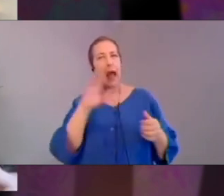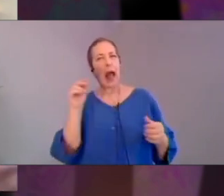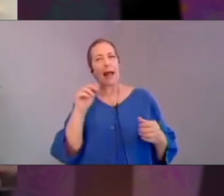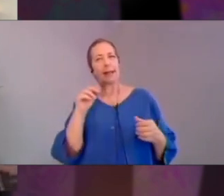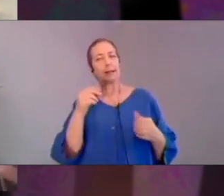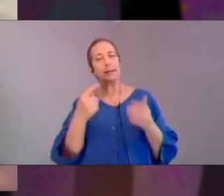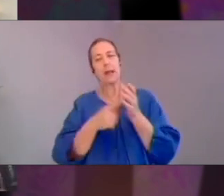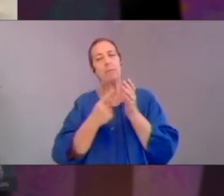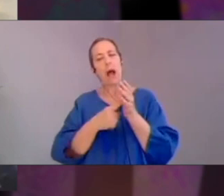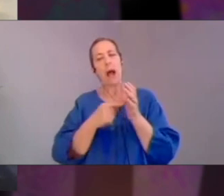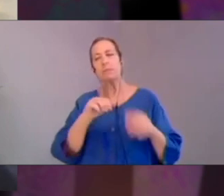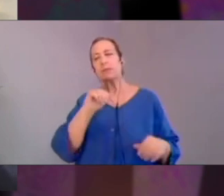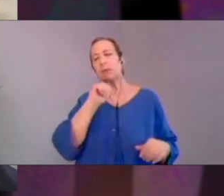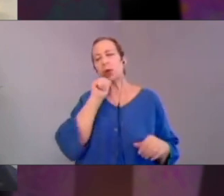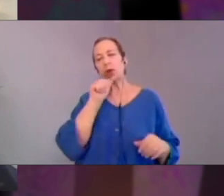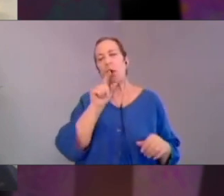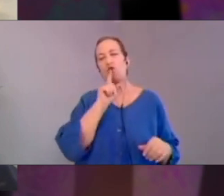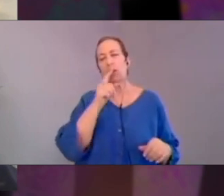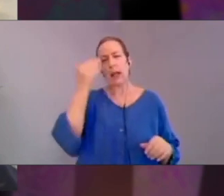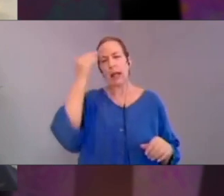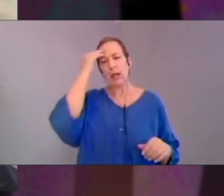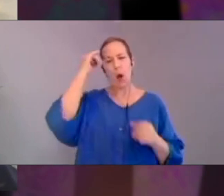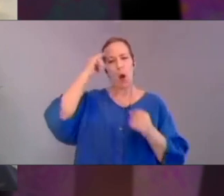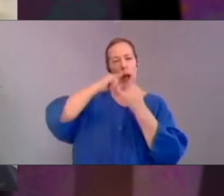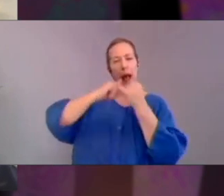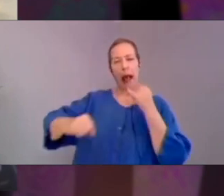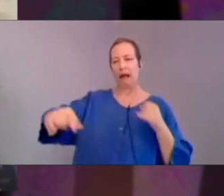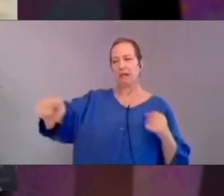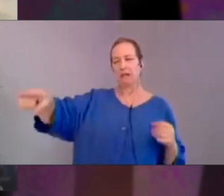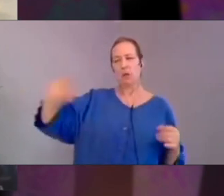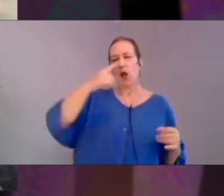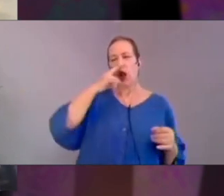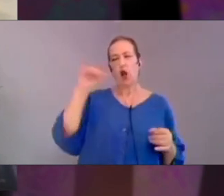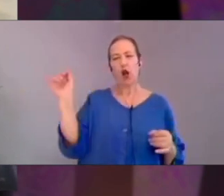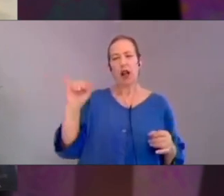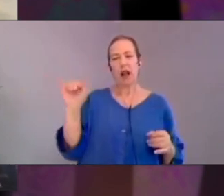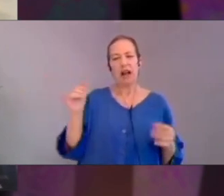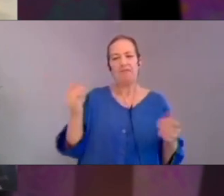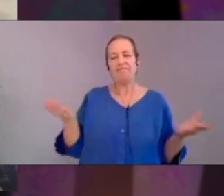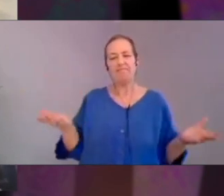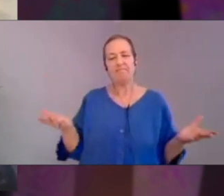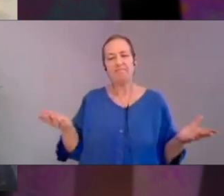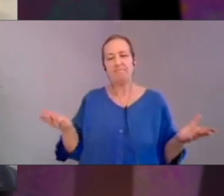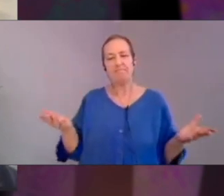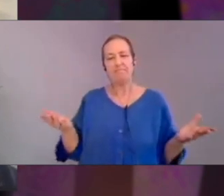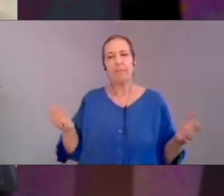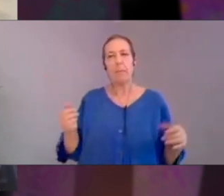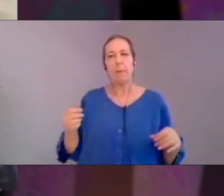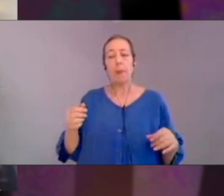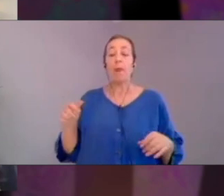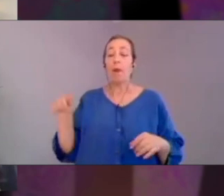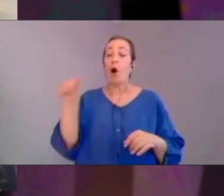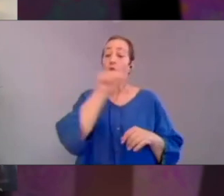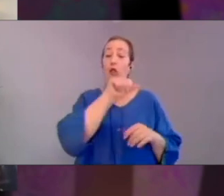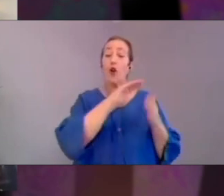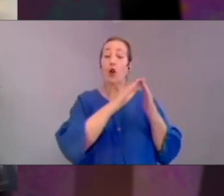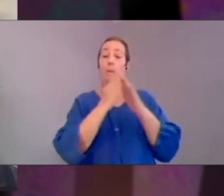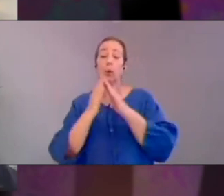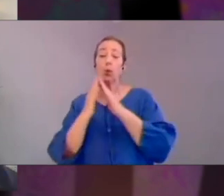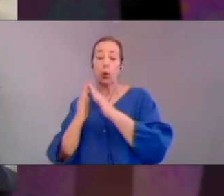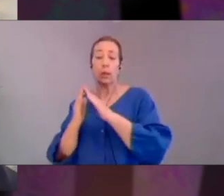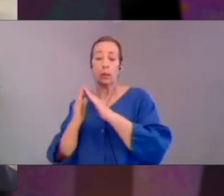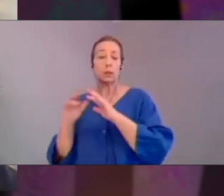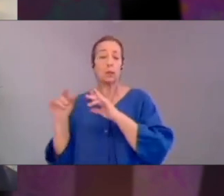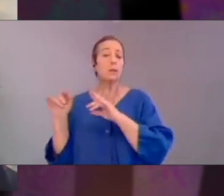the presentation, the performance is going to be. We may not know form at the onset. And other artists from other communities work that way, other identities work that